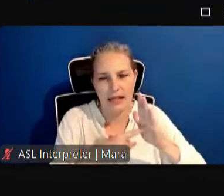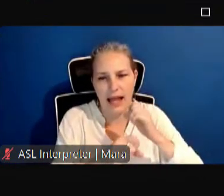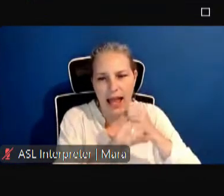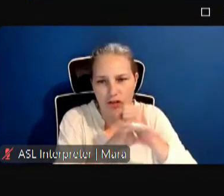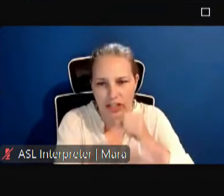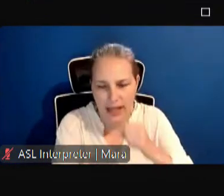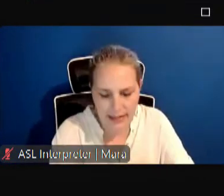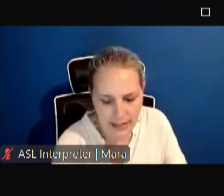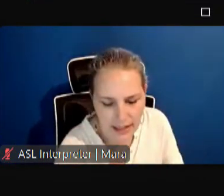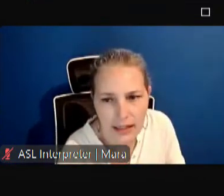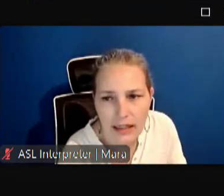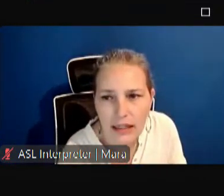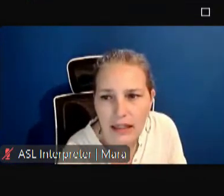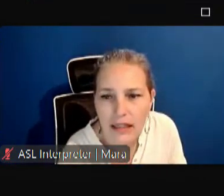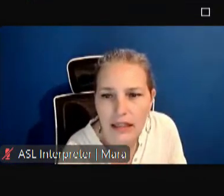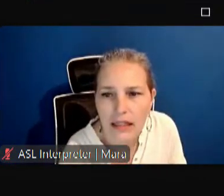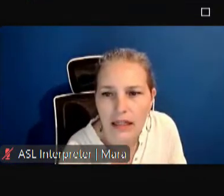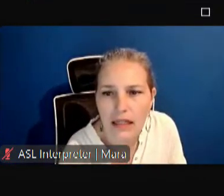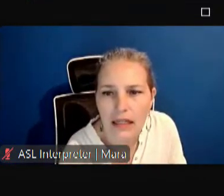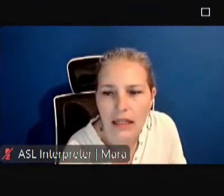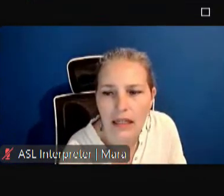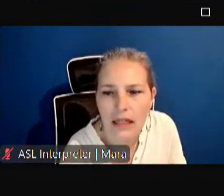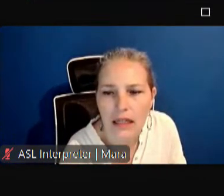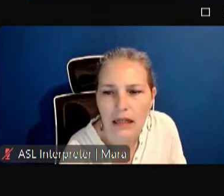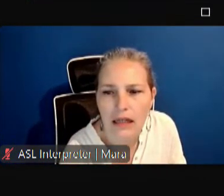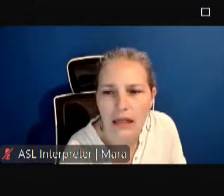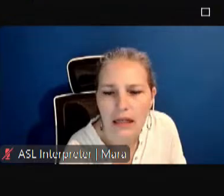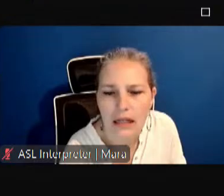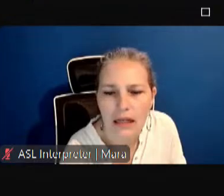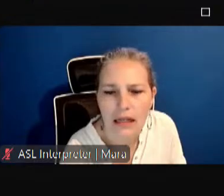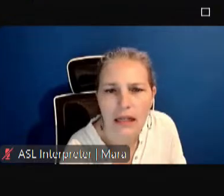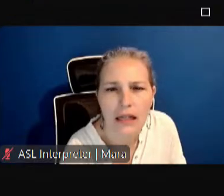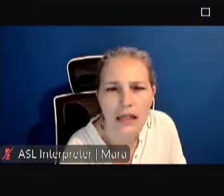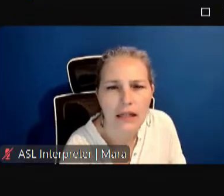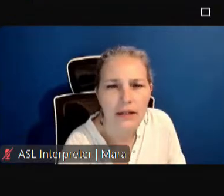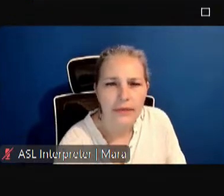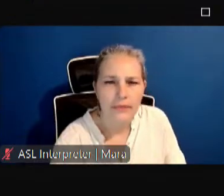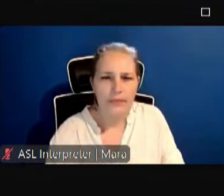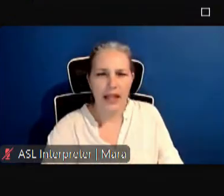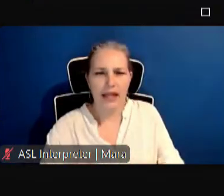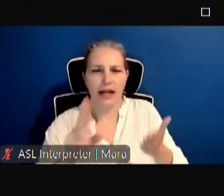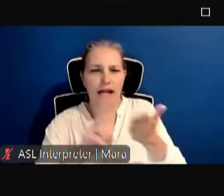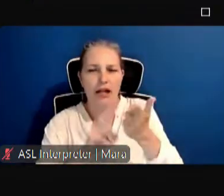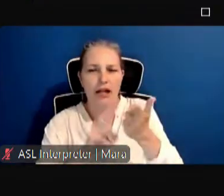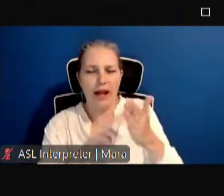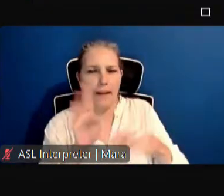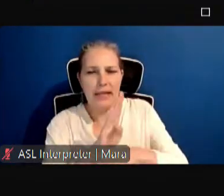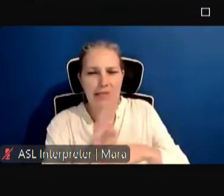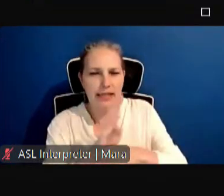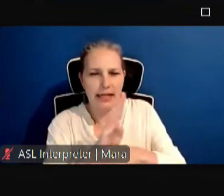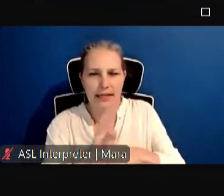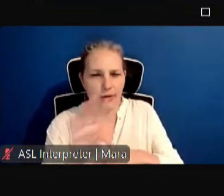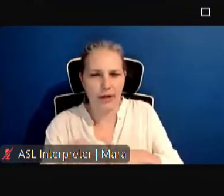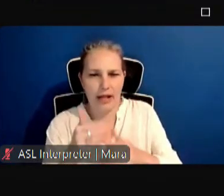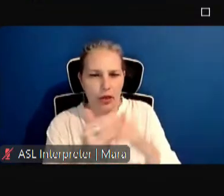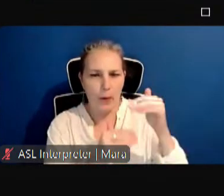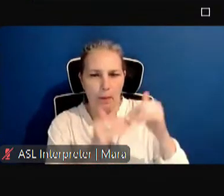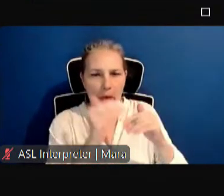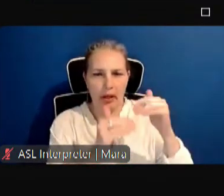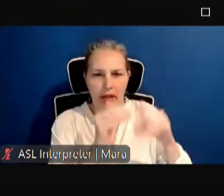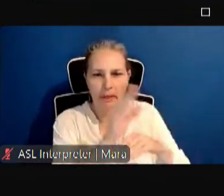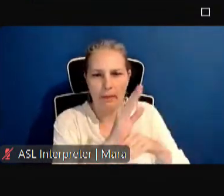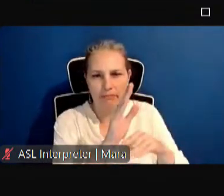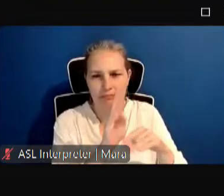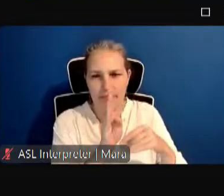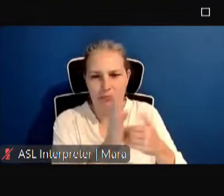a contractor business, maybe a builder or some other trade. That sign of that size, advertising a business